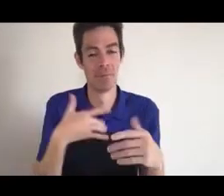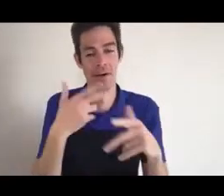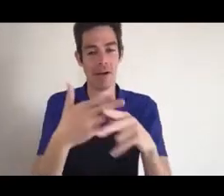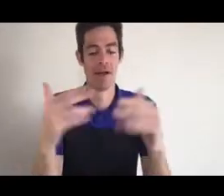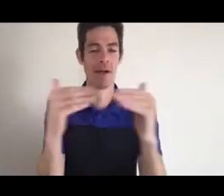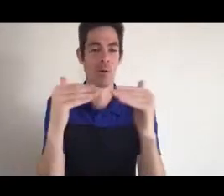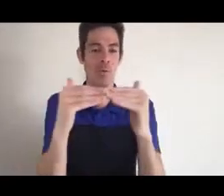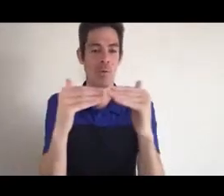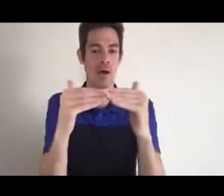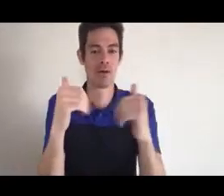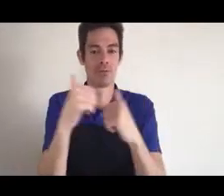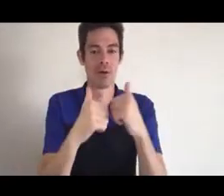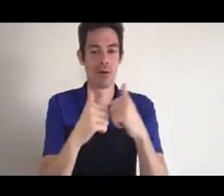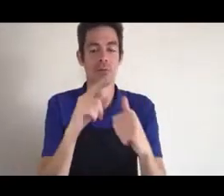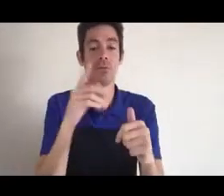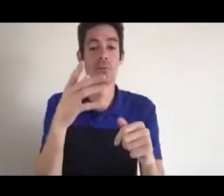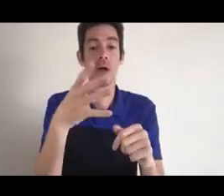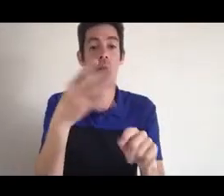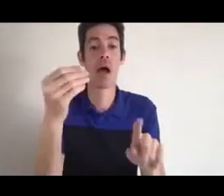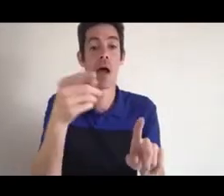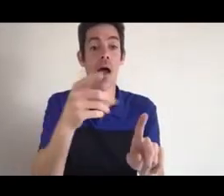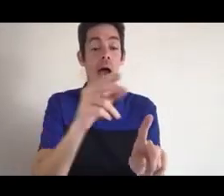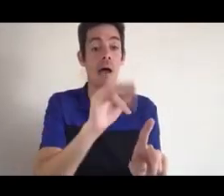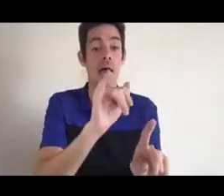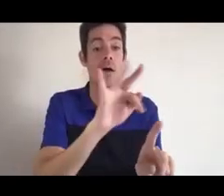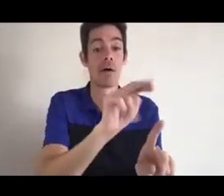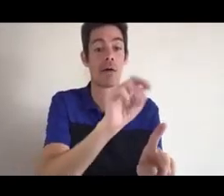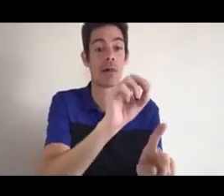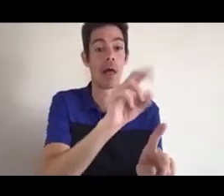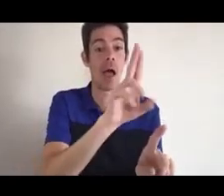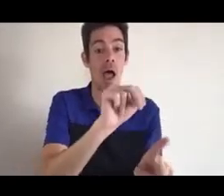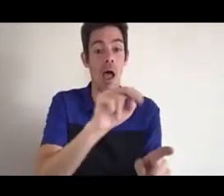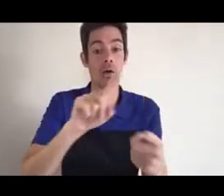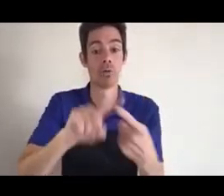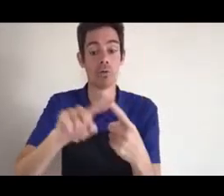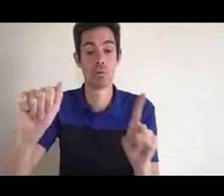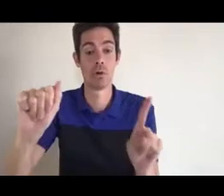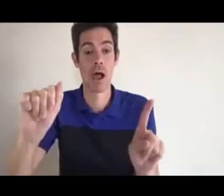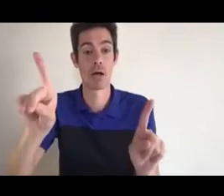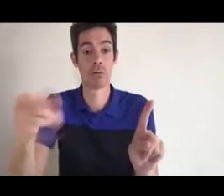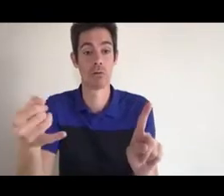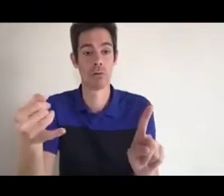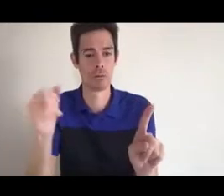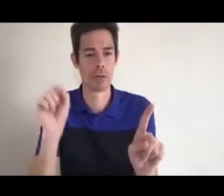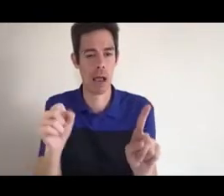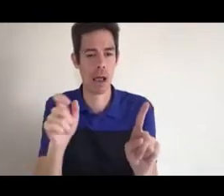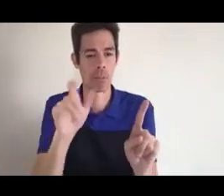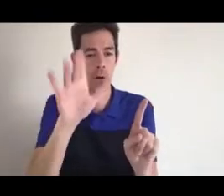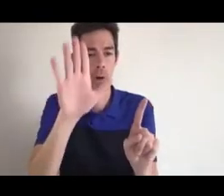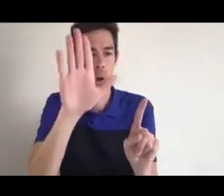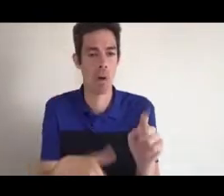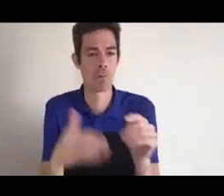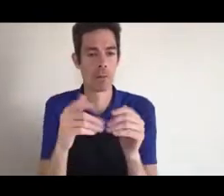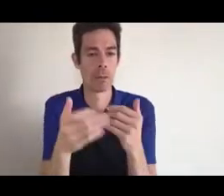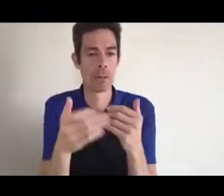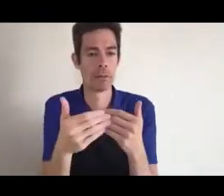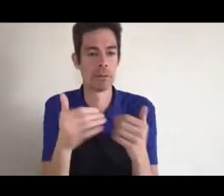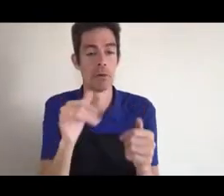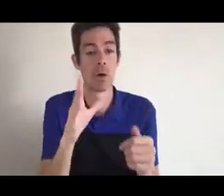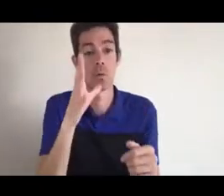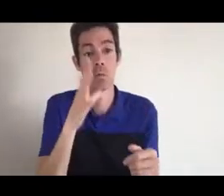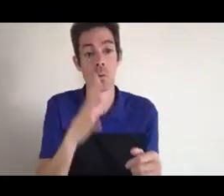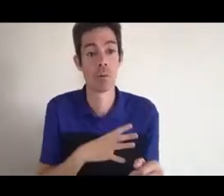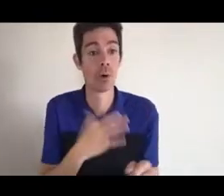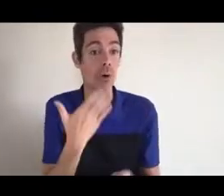that I think are too English. And so I came up with this idea of equal structure. So a noun